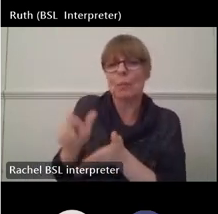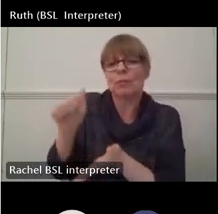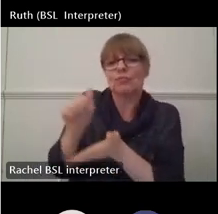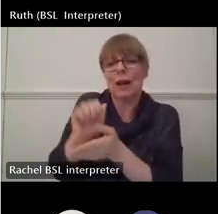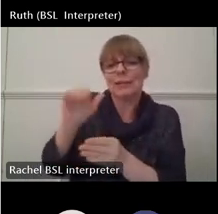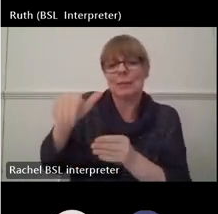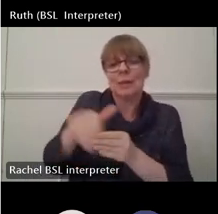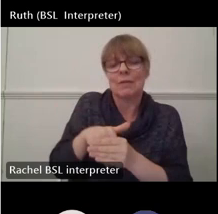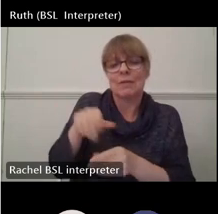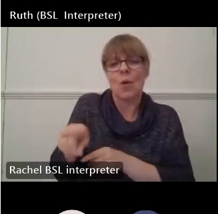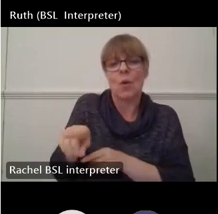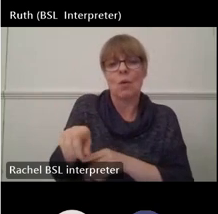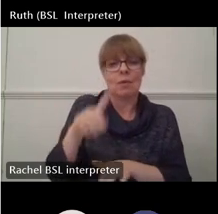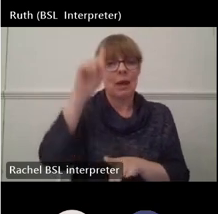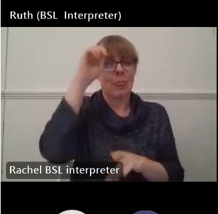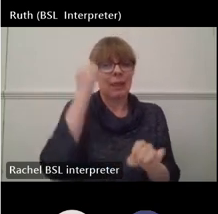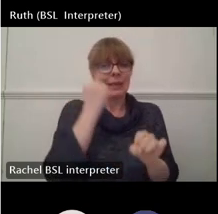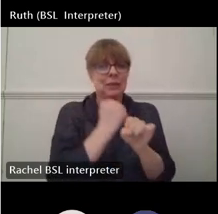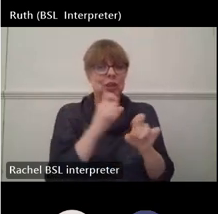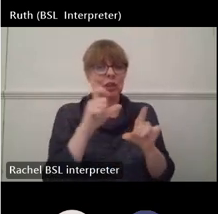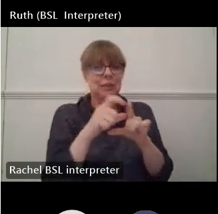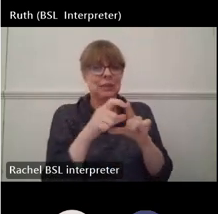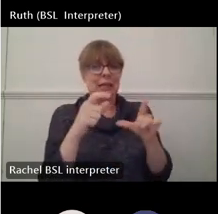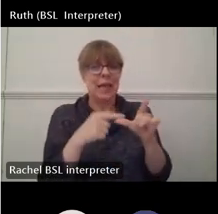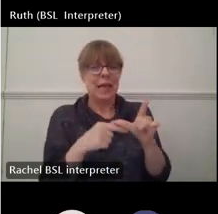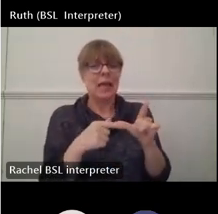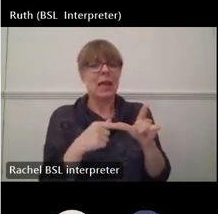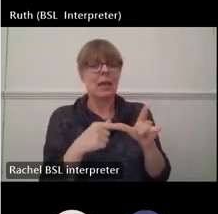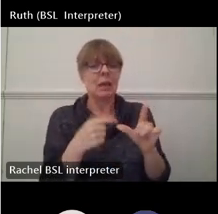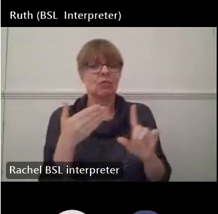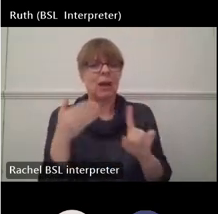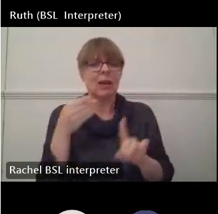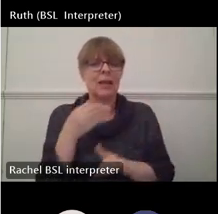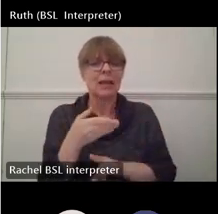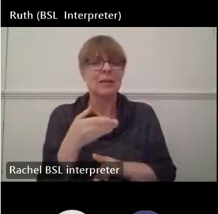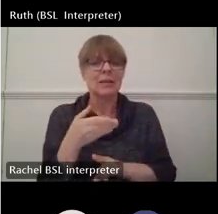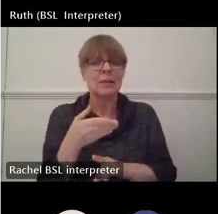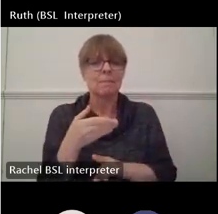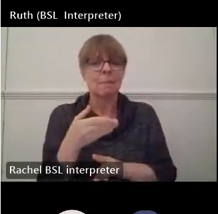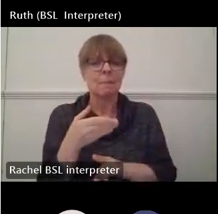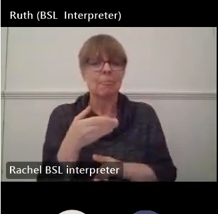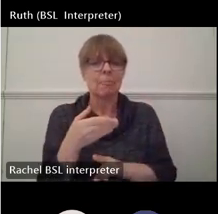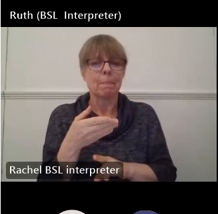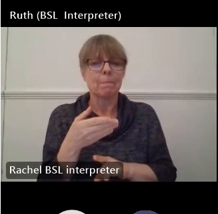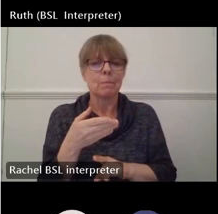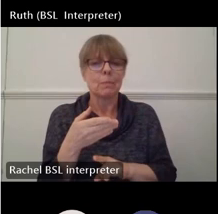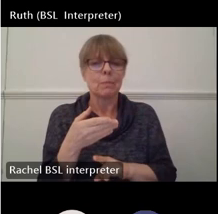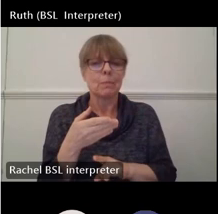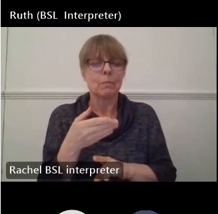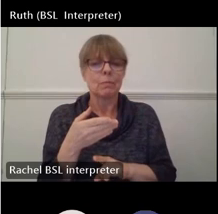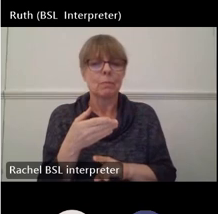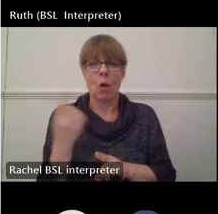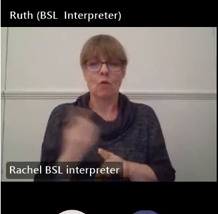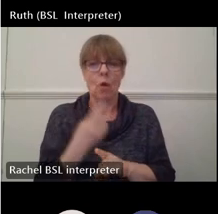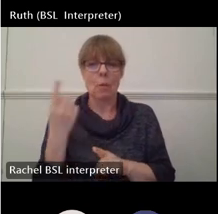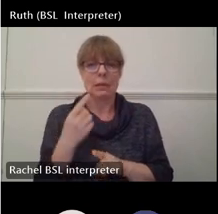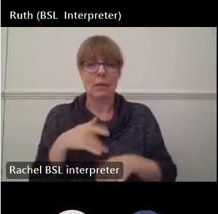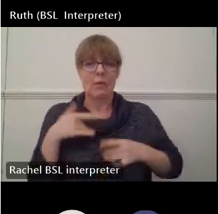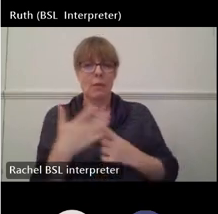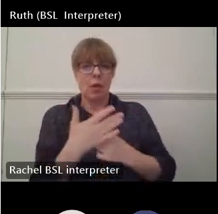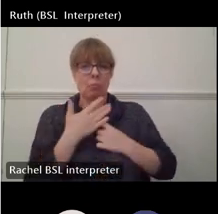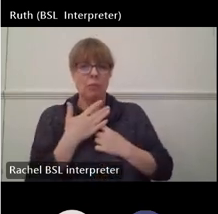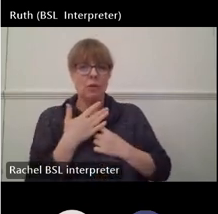Because I think GDA recognised they don't, people like me, you know, I feel there's a pressure to give back to my community to do